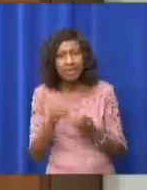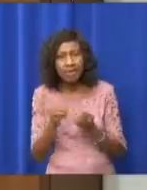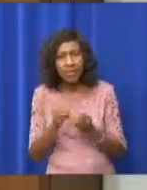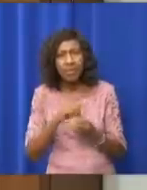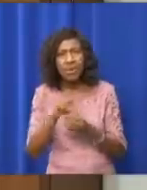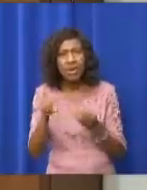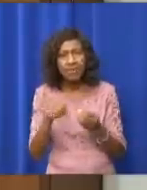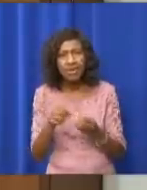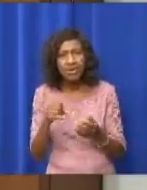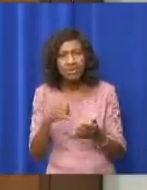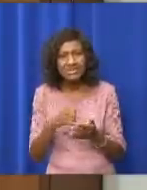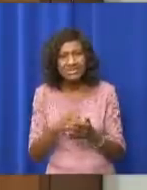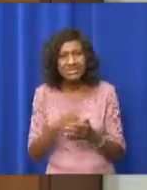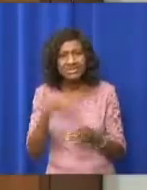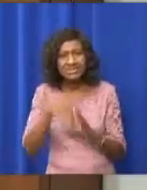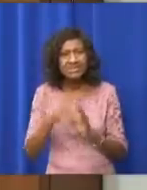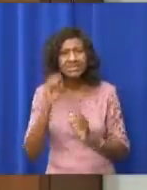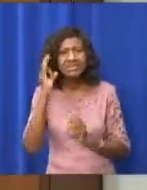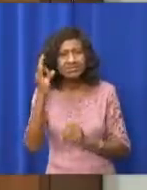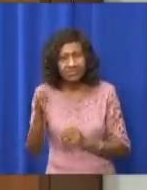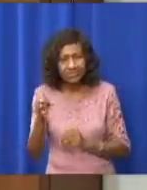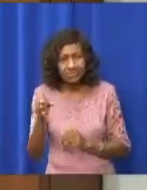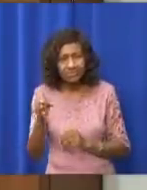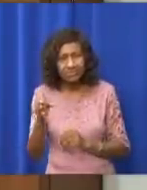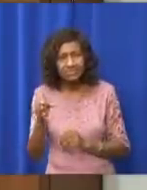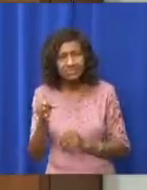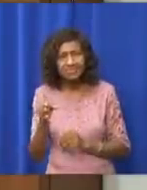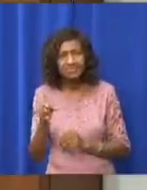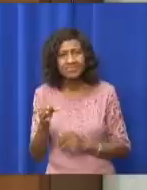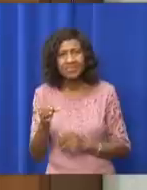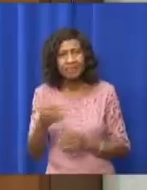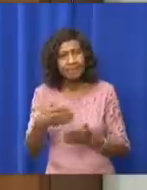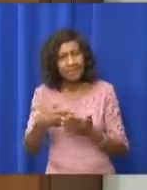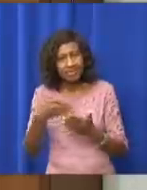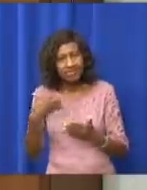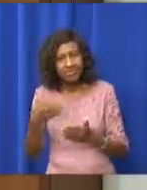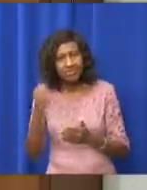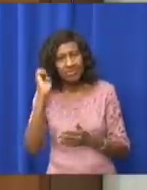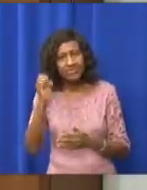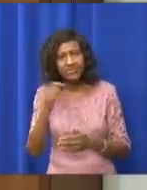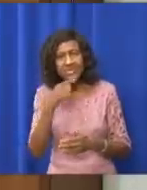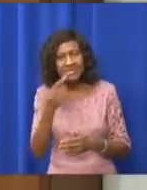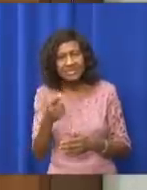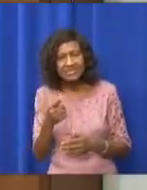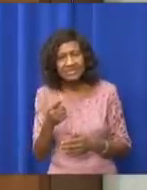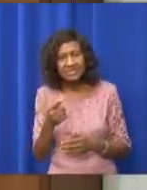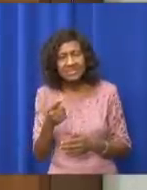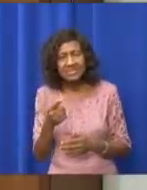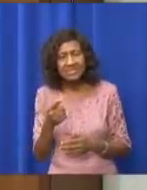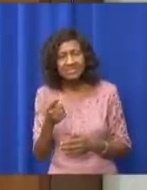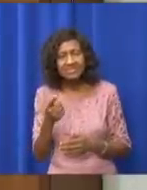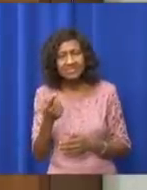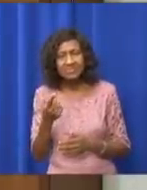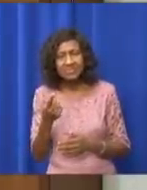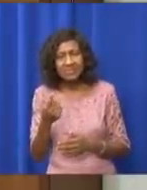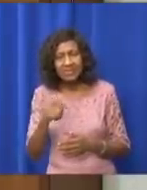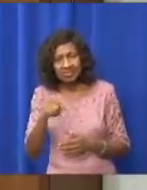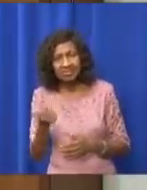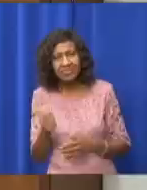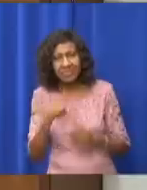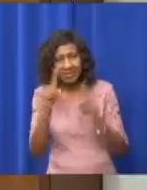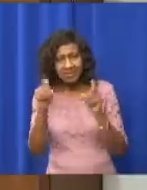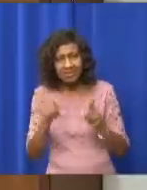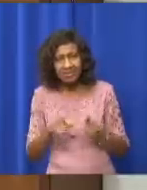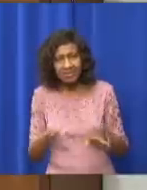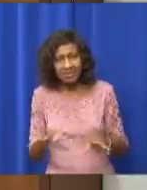intend to use the new system of testing. I've mentioned before that the immunoglobulin G testing, which is largely